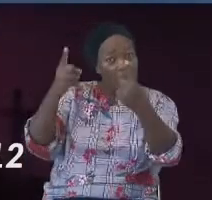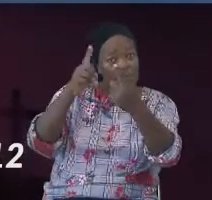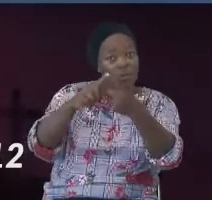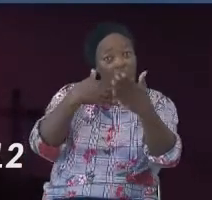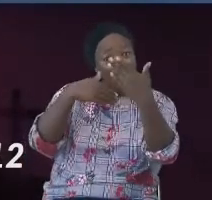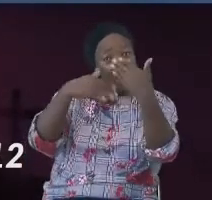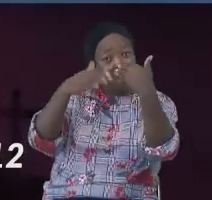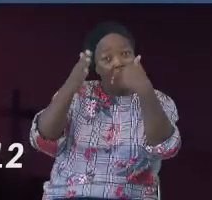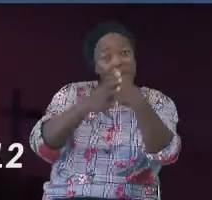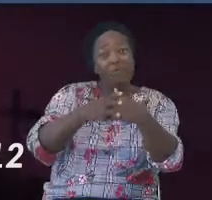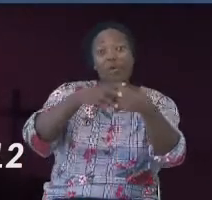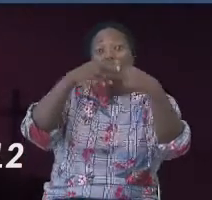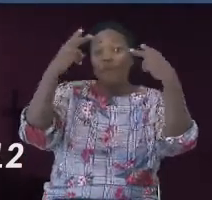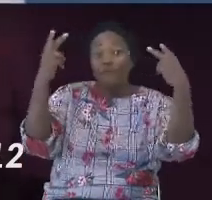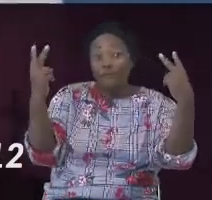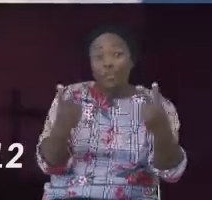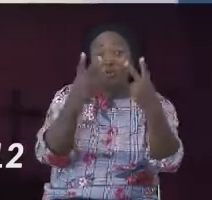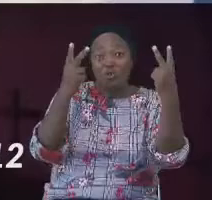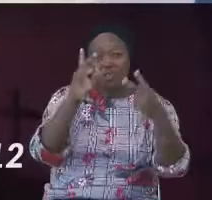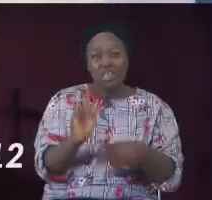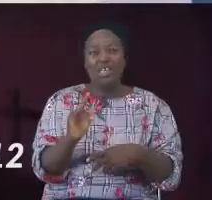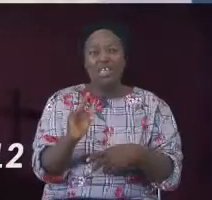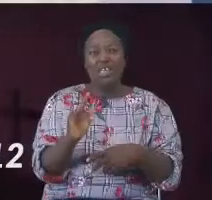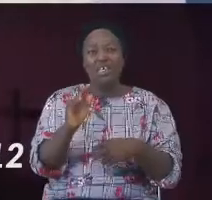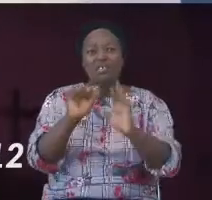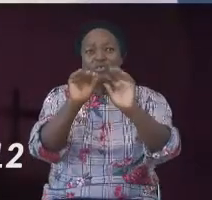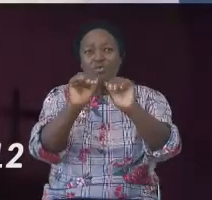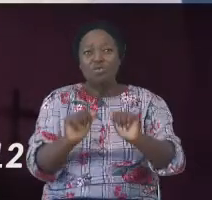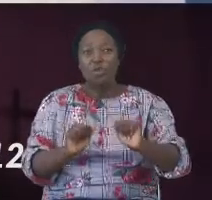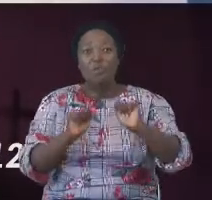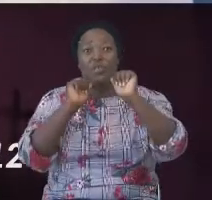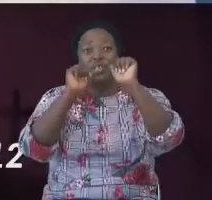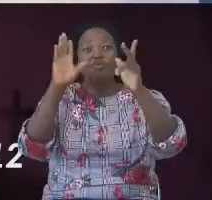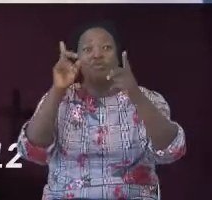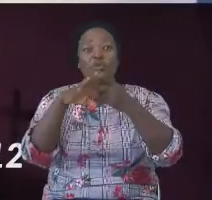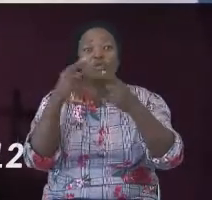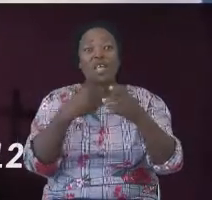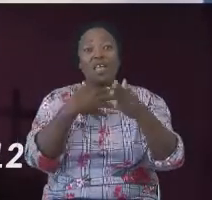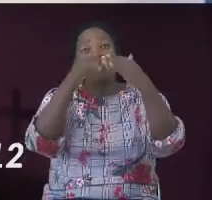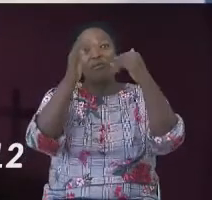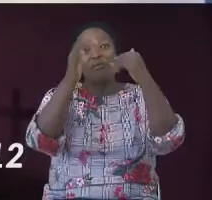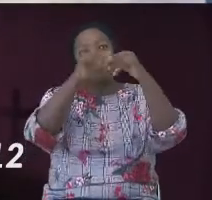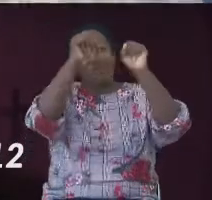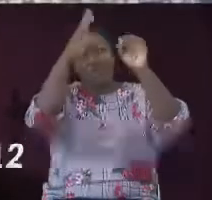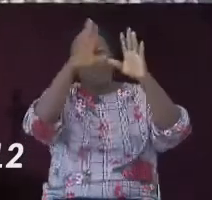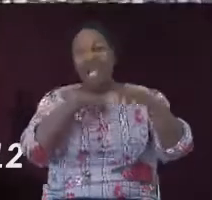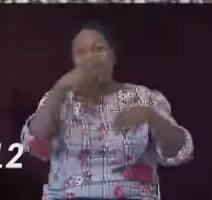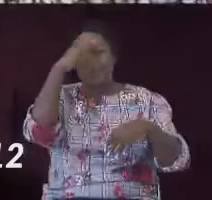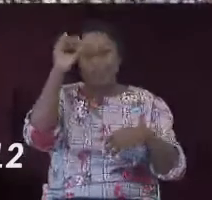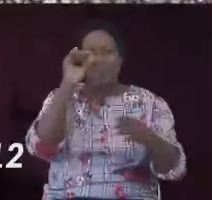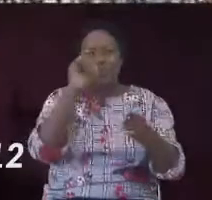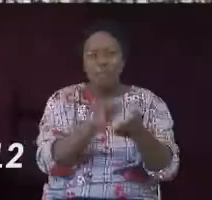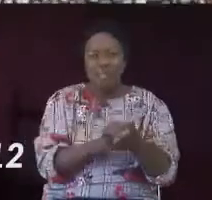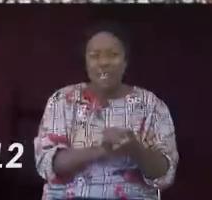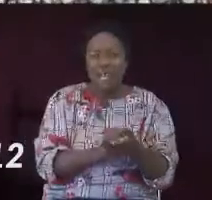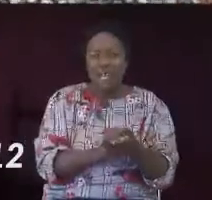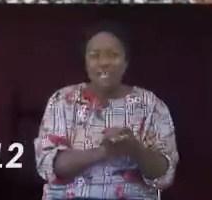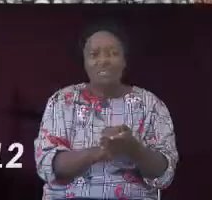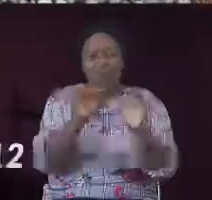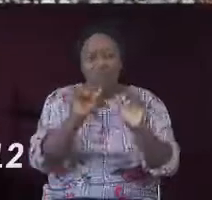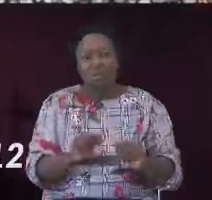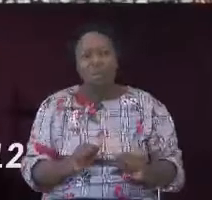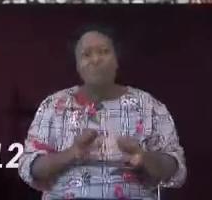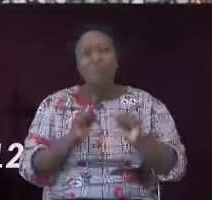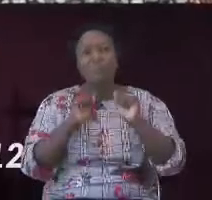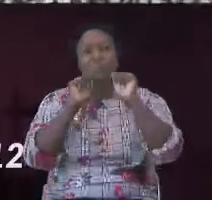gave up the ghost he waged to heaven triumphantly submissive unto the heavenly